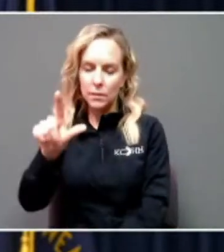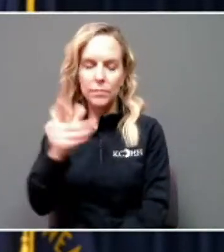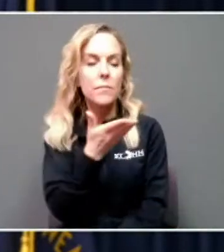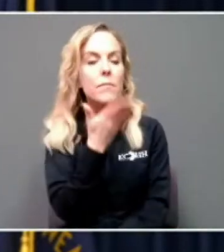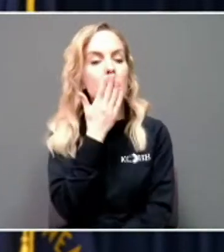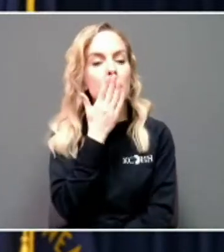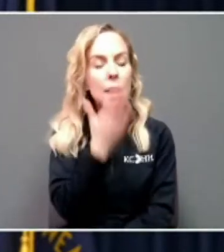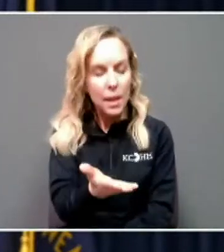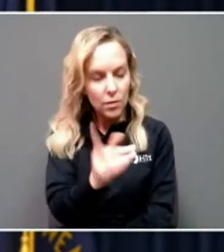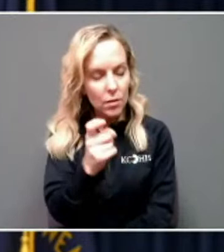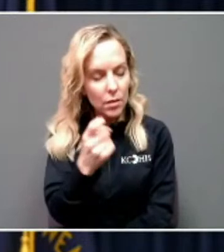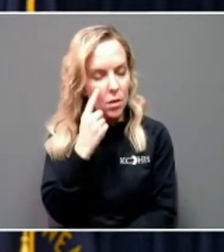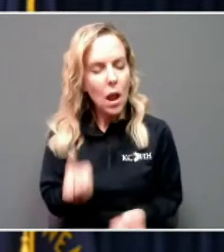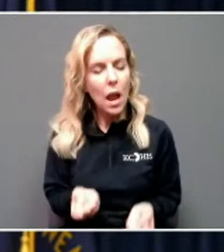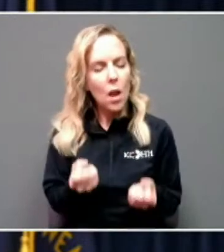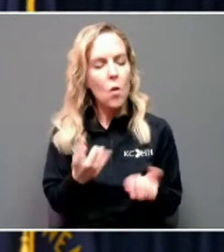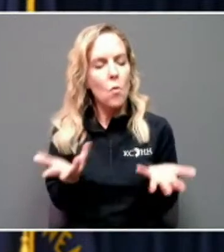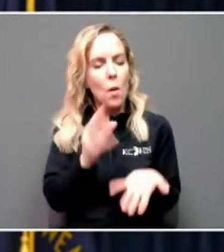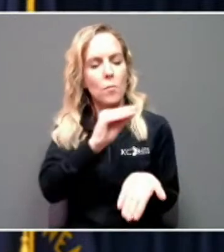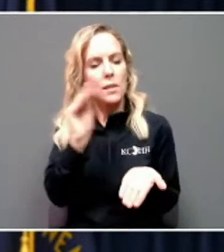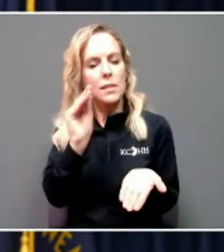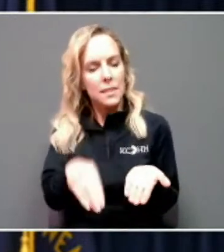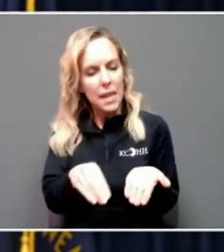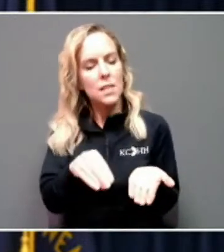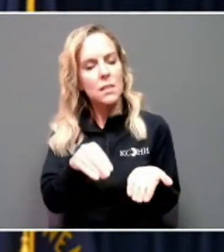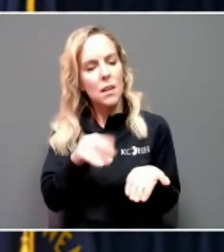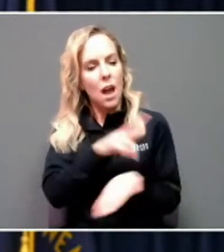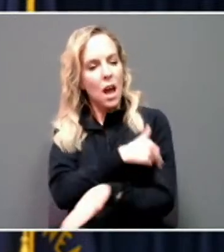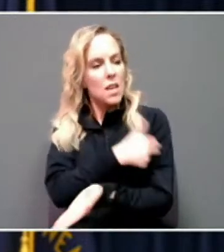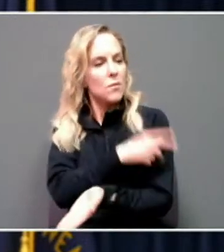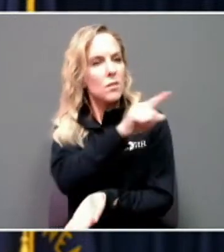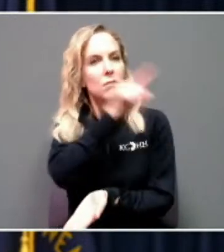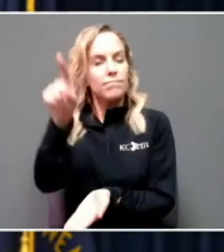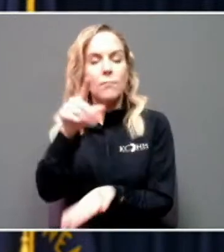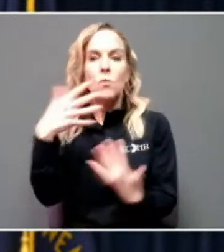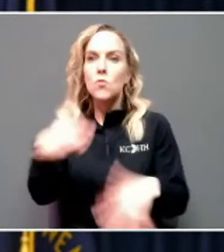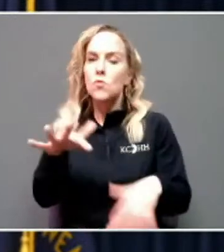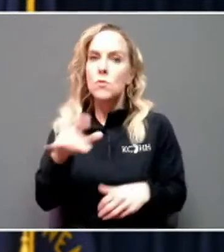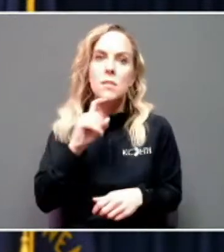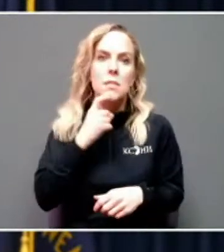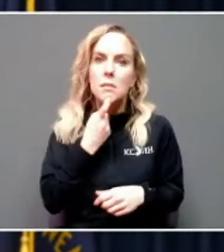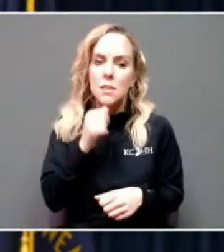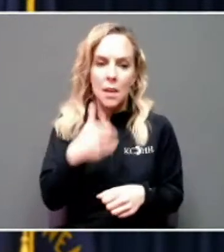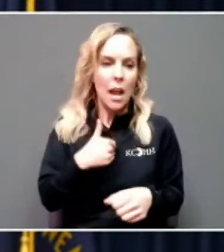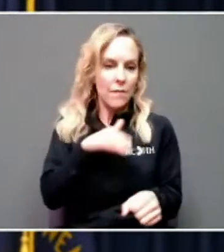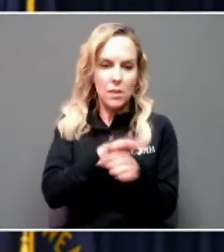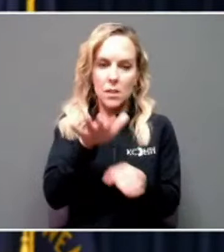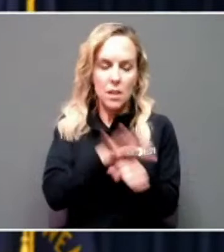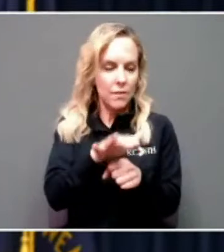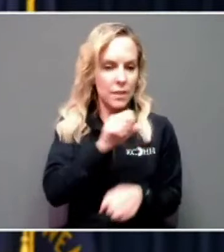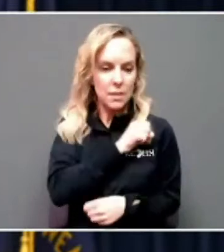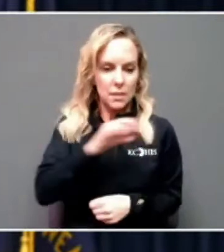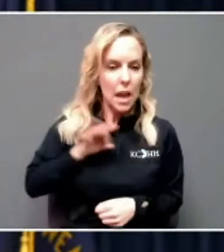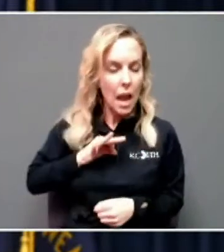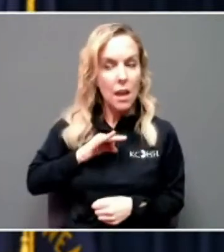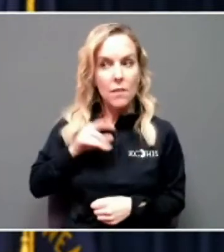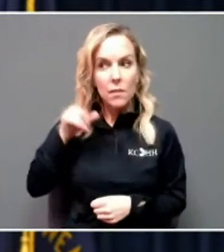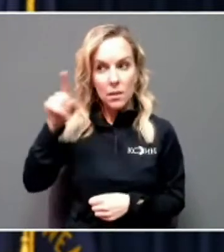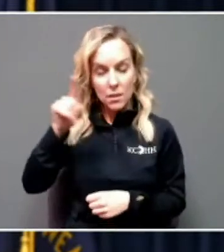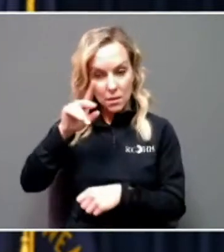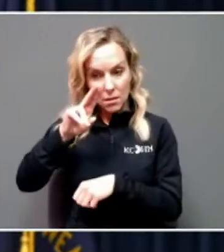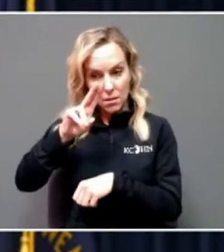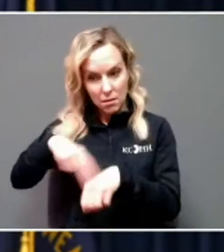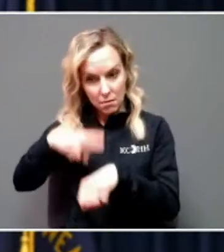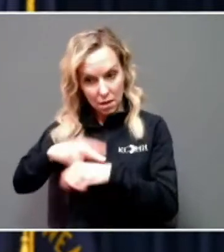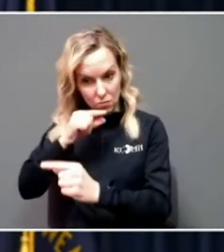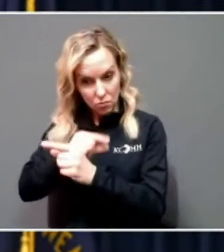of hospitals are facing critical staffing shortages, and is the National Guard still helping? And second, are there non-COVID patients who've been unable